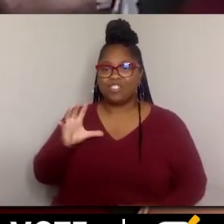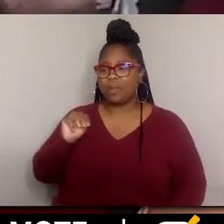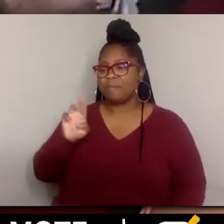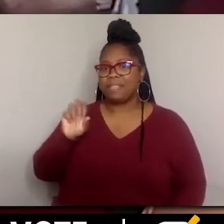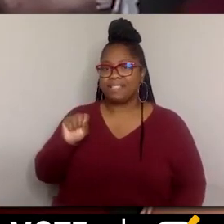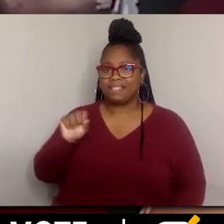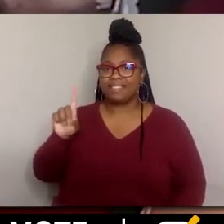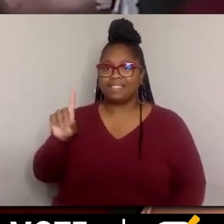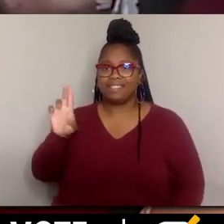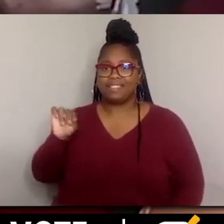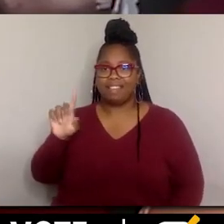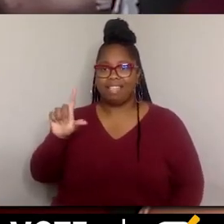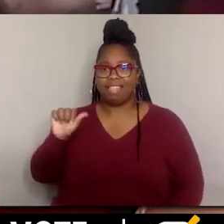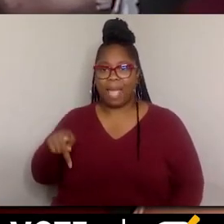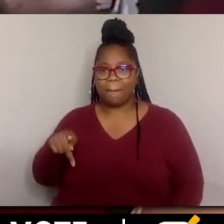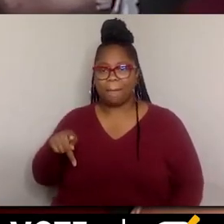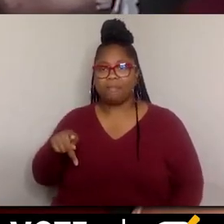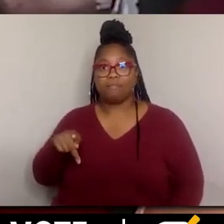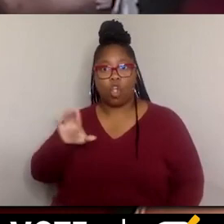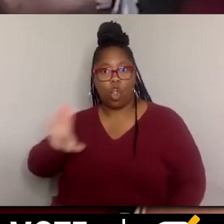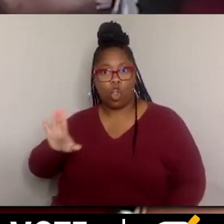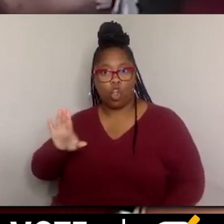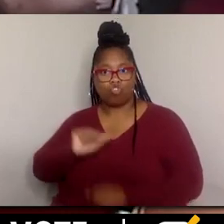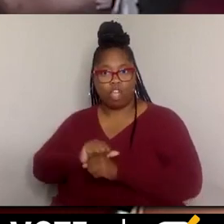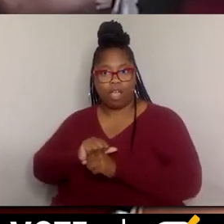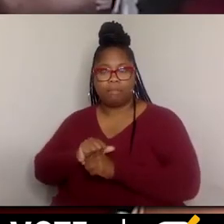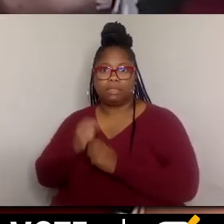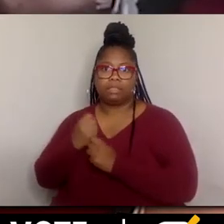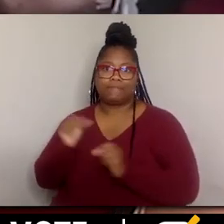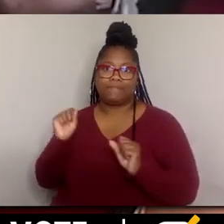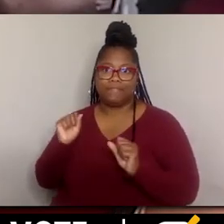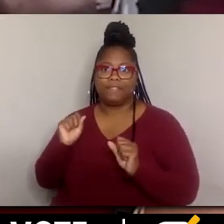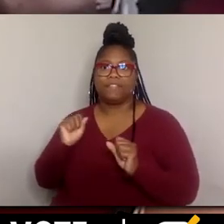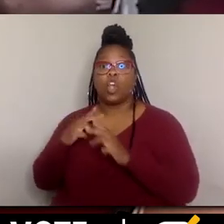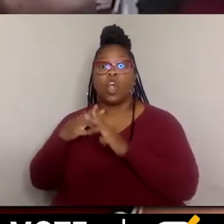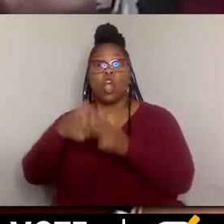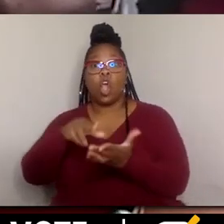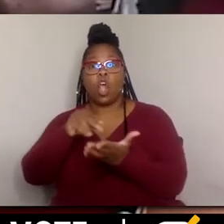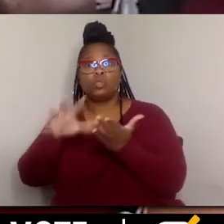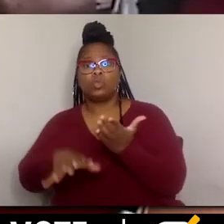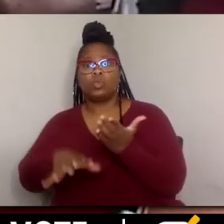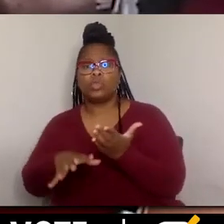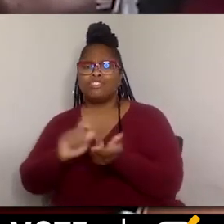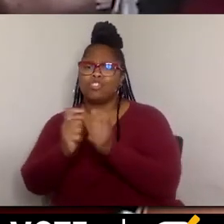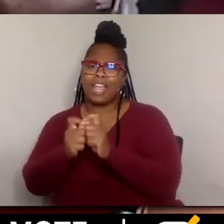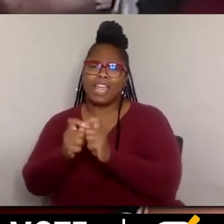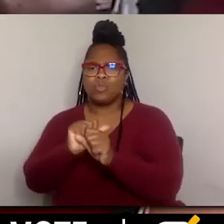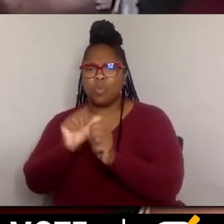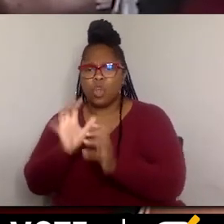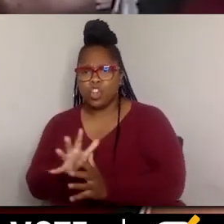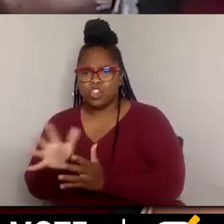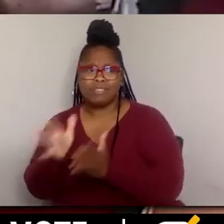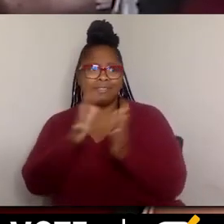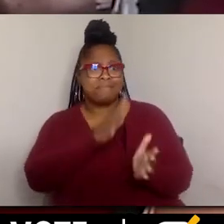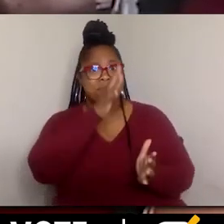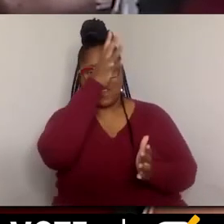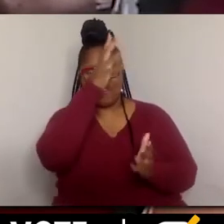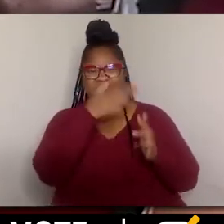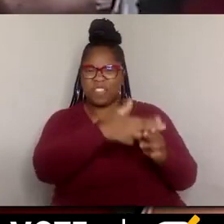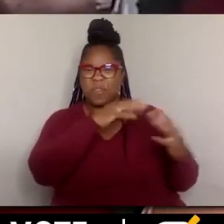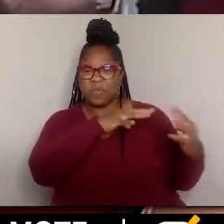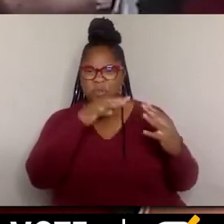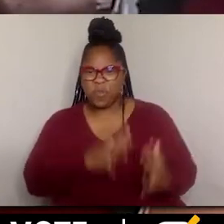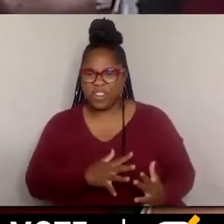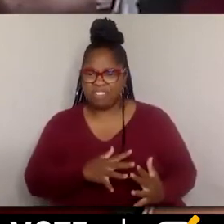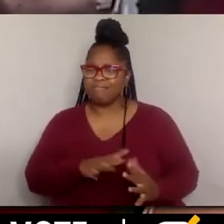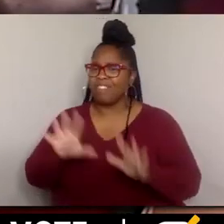students change agents and the parents warriors. Great work led by Crescent Heights chapter